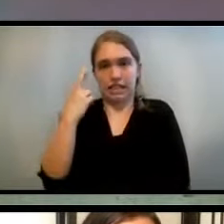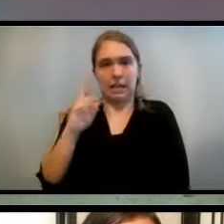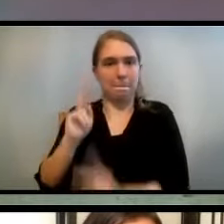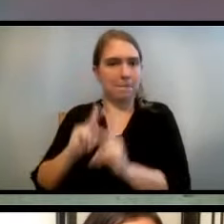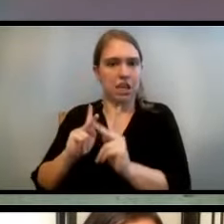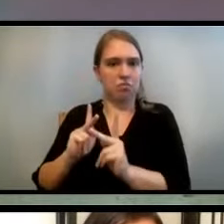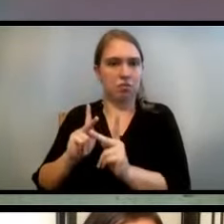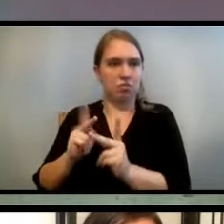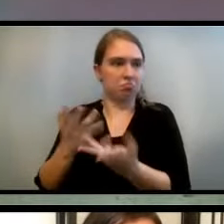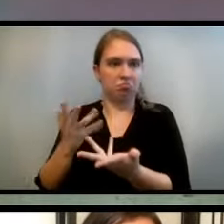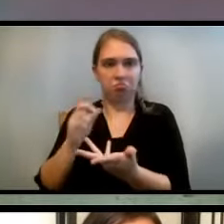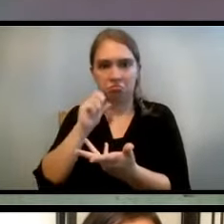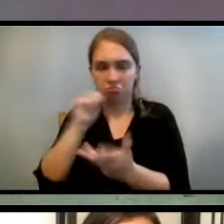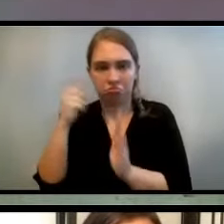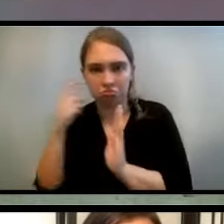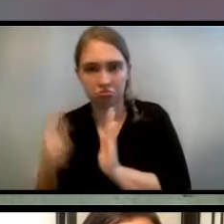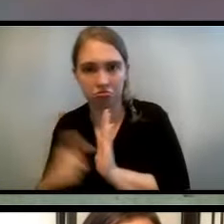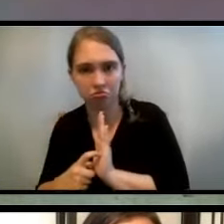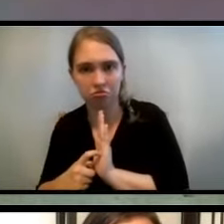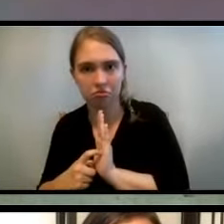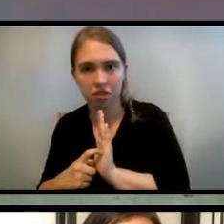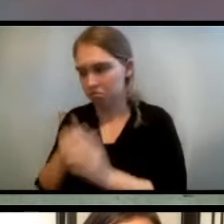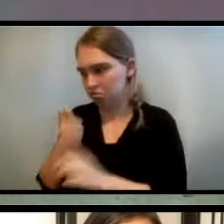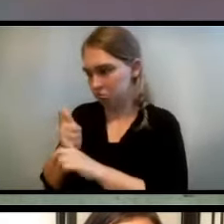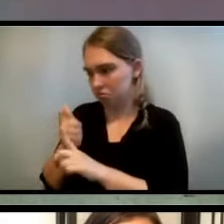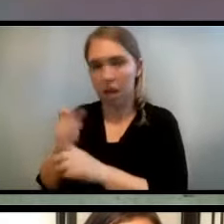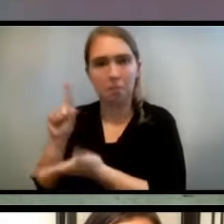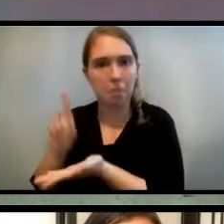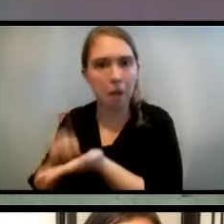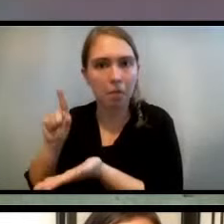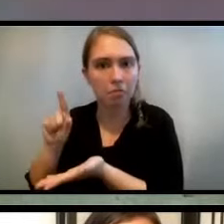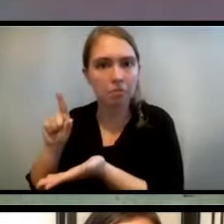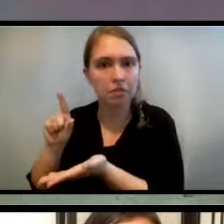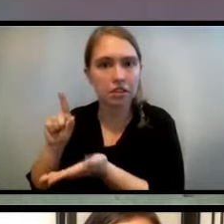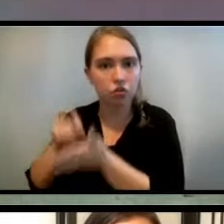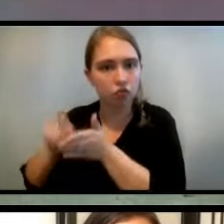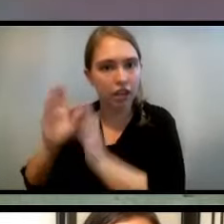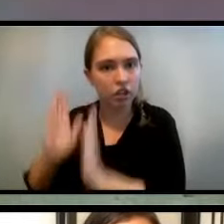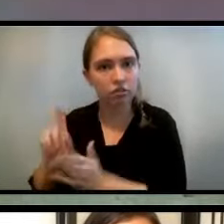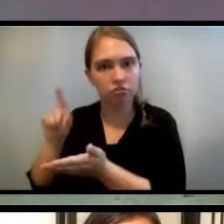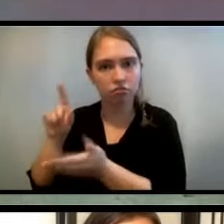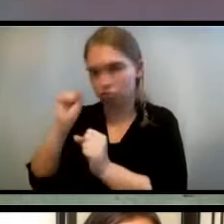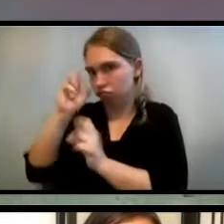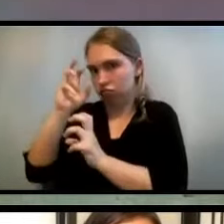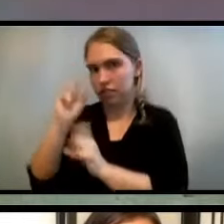they got published, and the editors loved them, and they're amazing, and the writers are amazing,